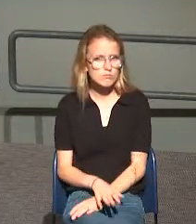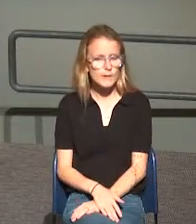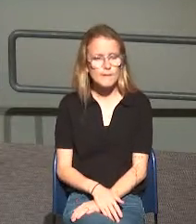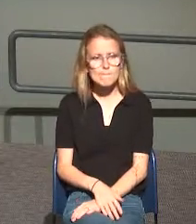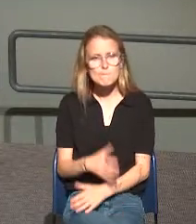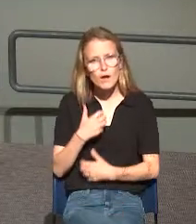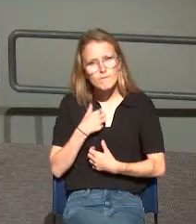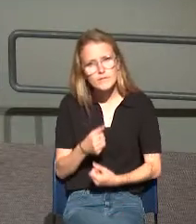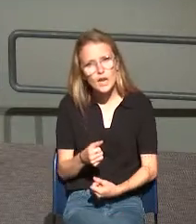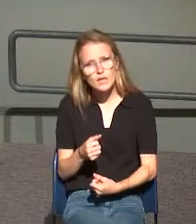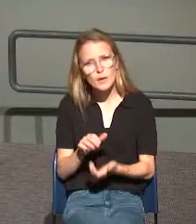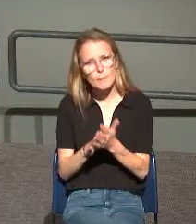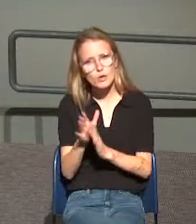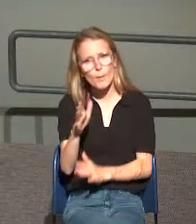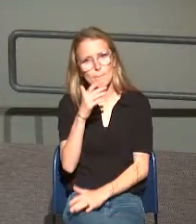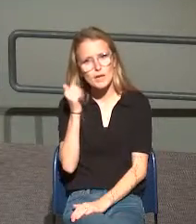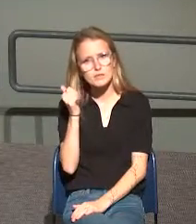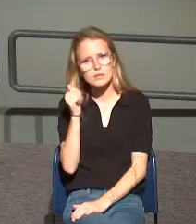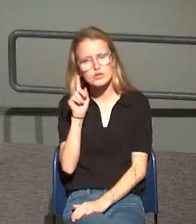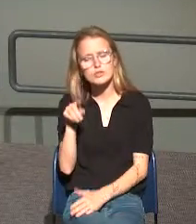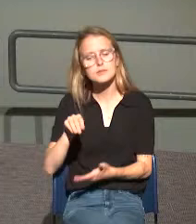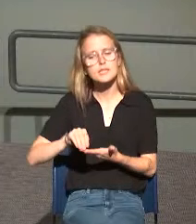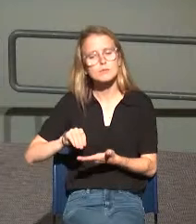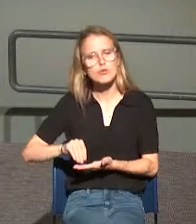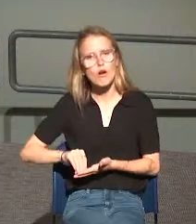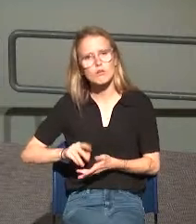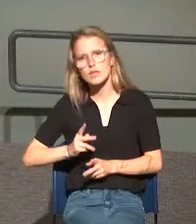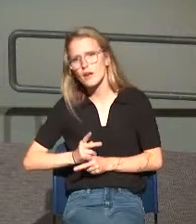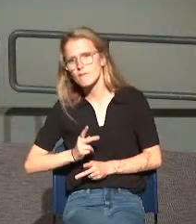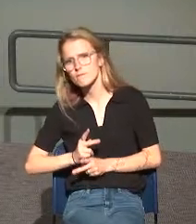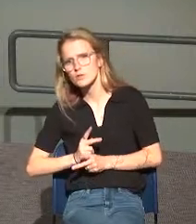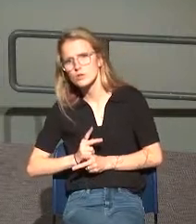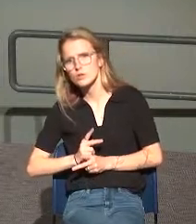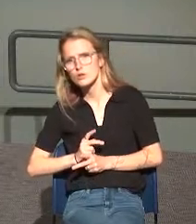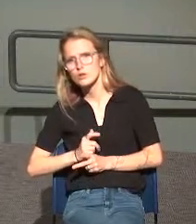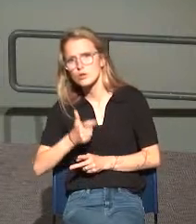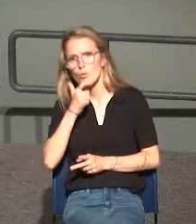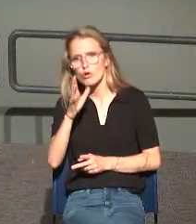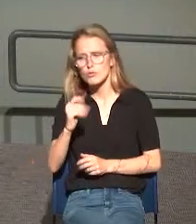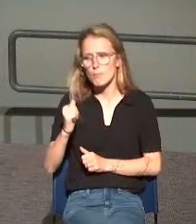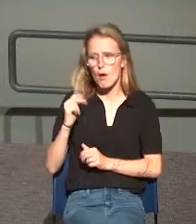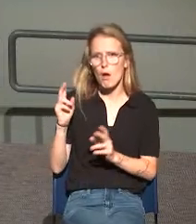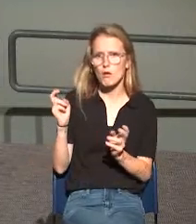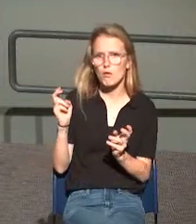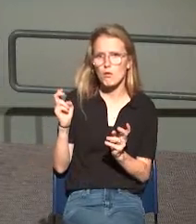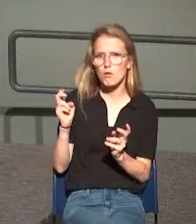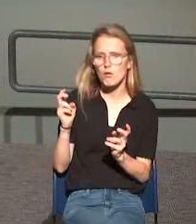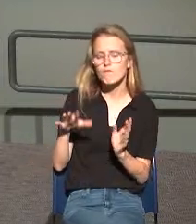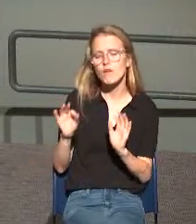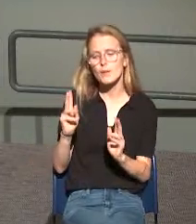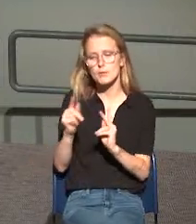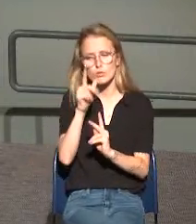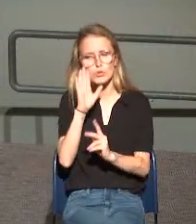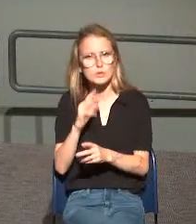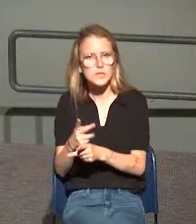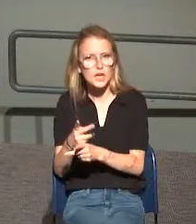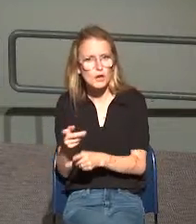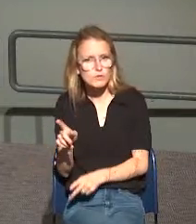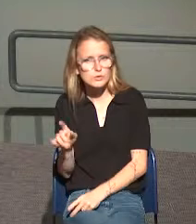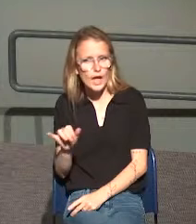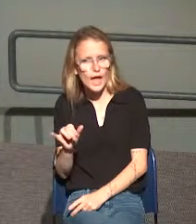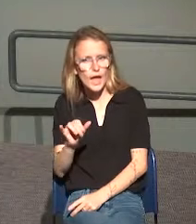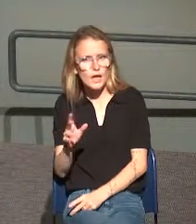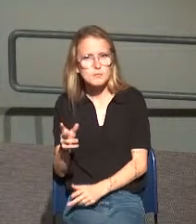you can, but, just kind of keep track and watch out and watch your back and find people who will watch your back and you'll watch